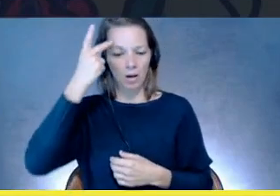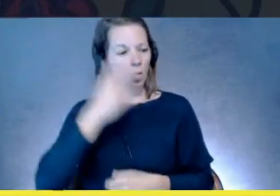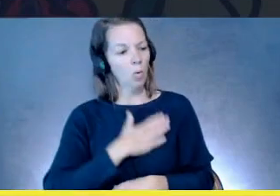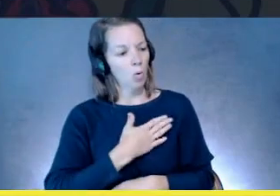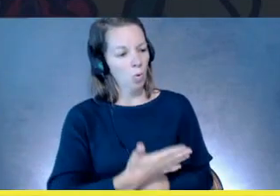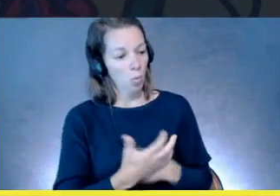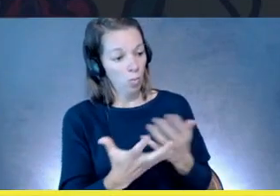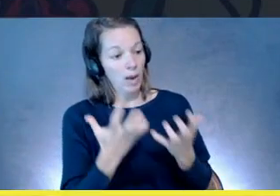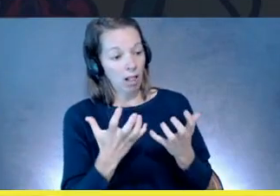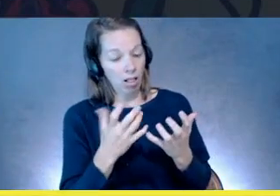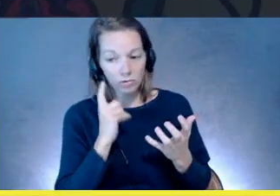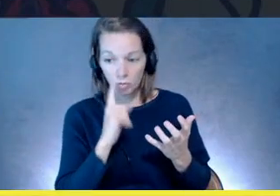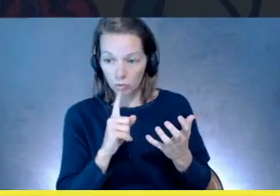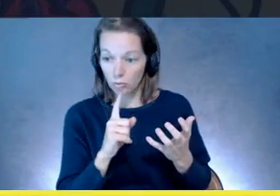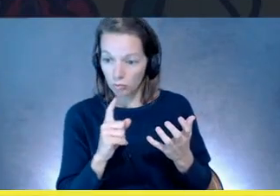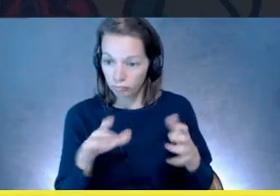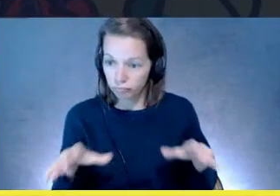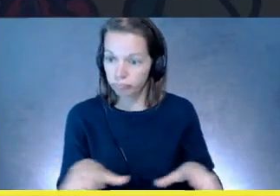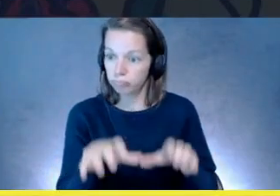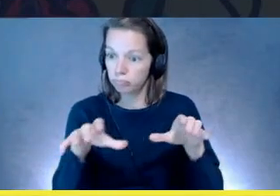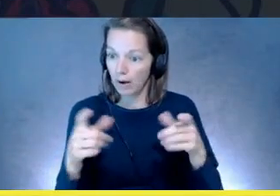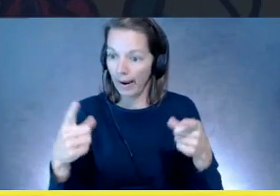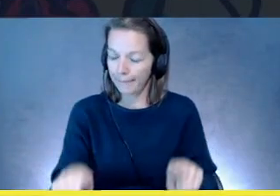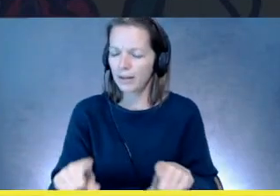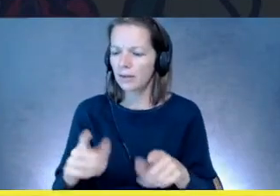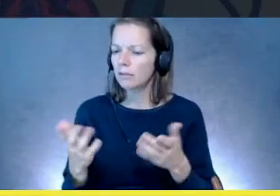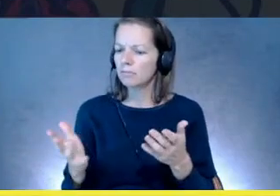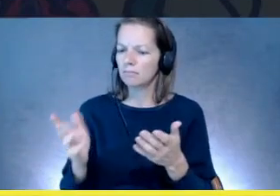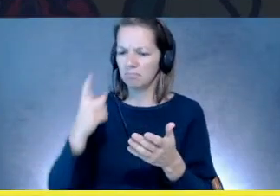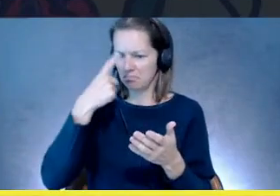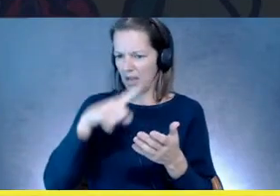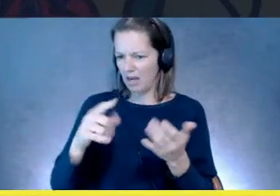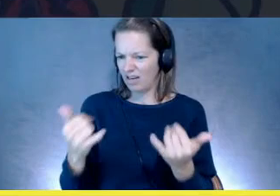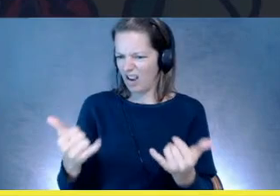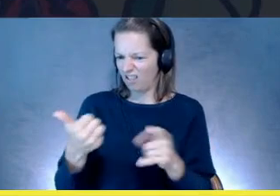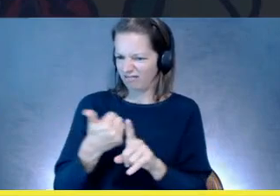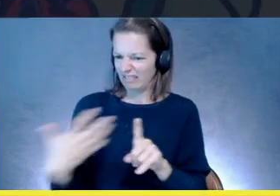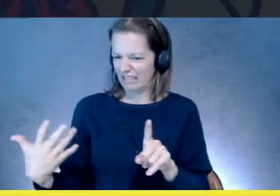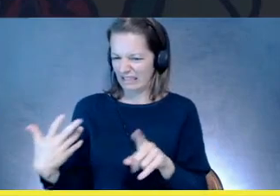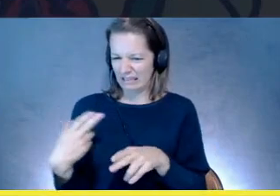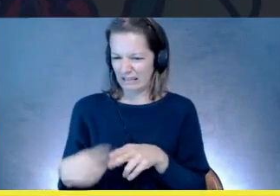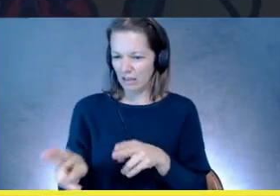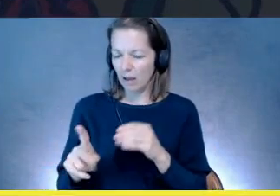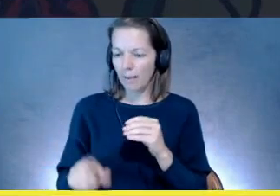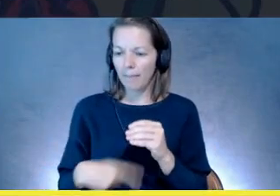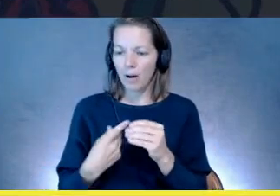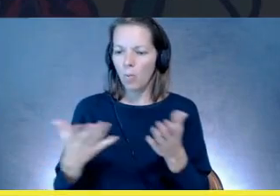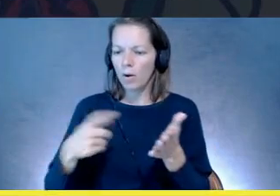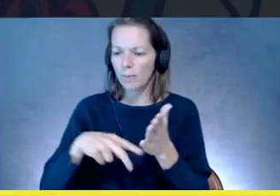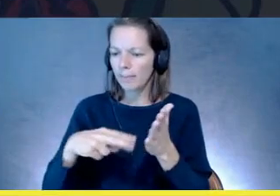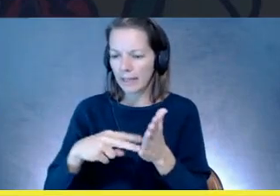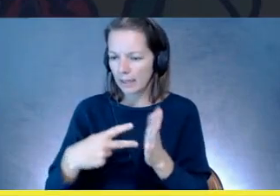this happen. So could you maybe talk to our audience just a little bit about what you mean by that?